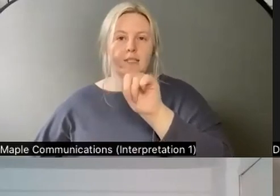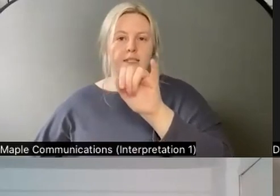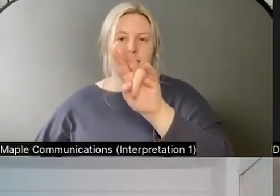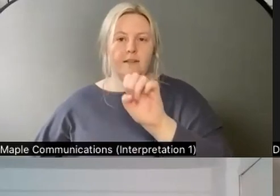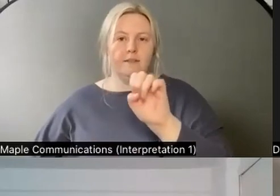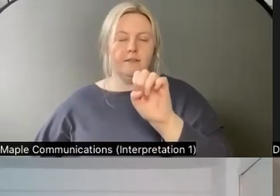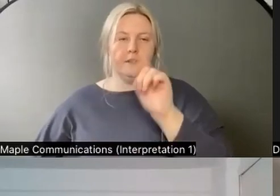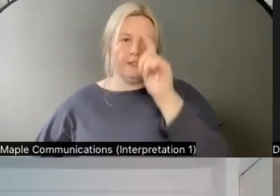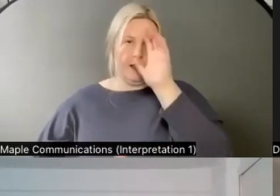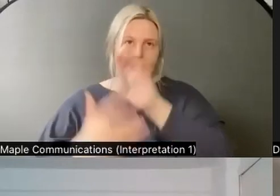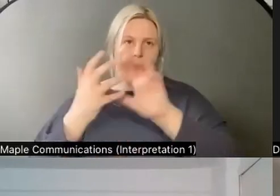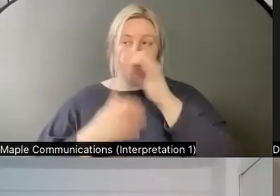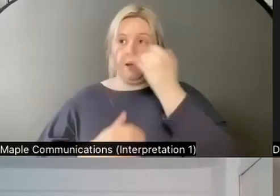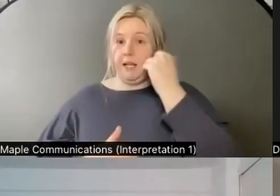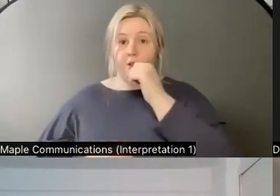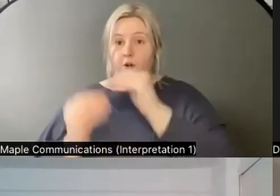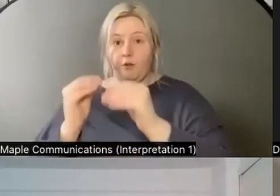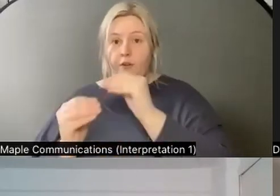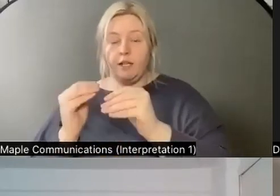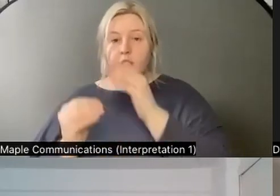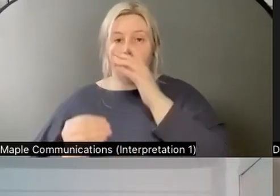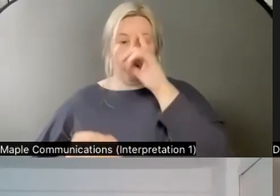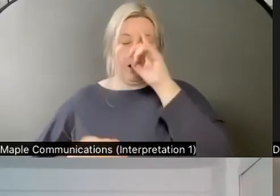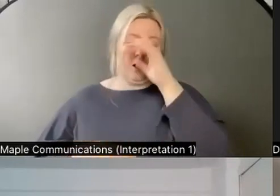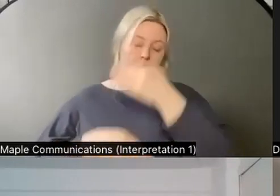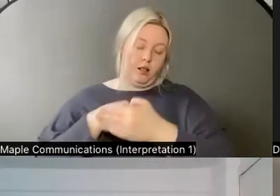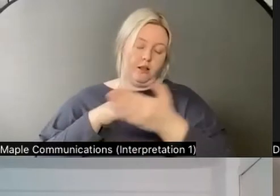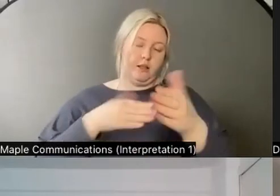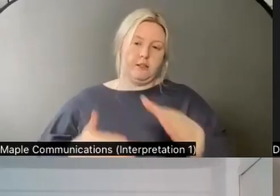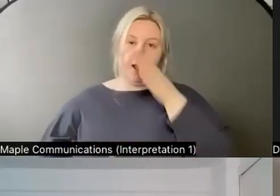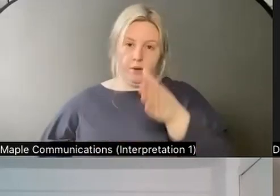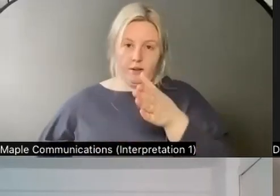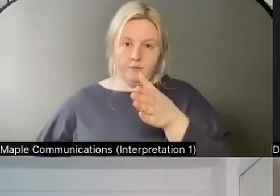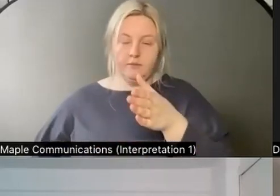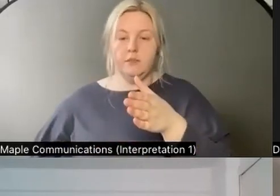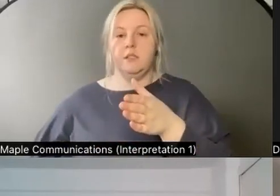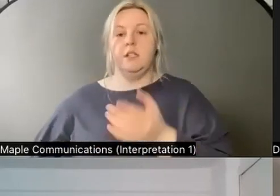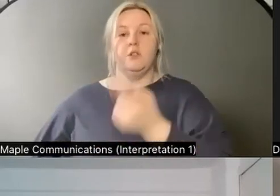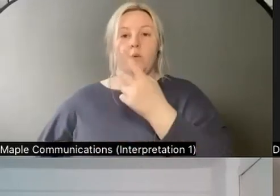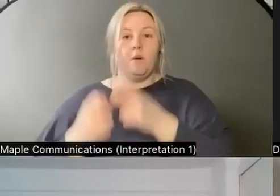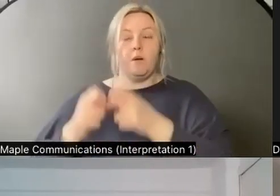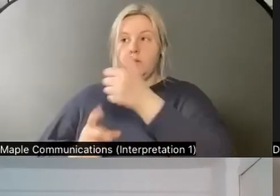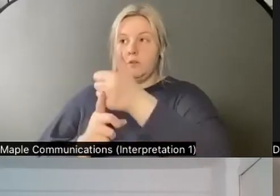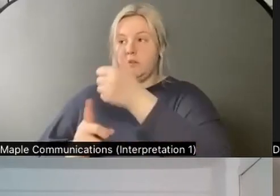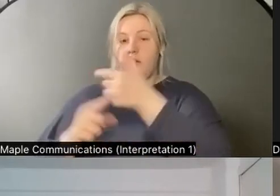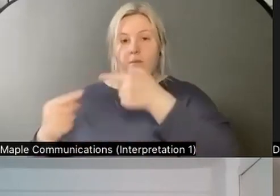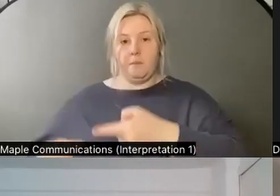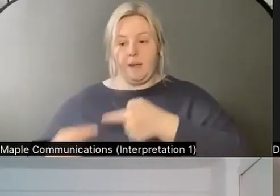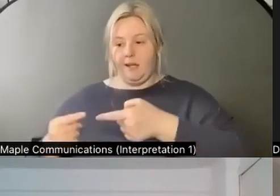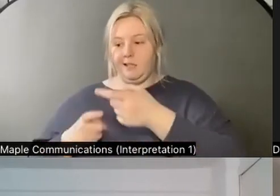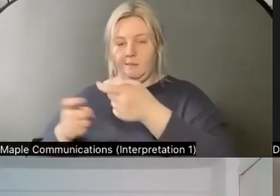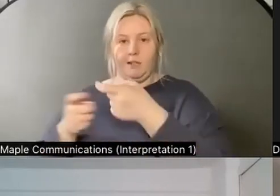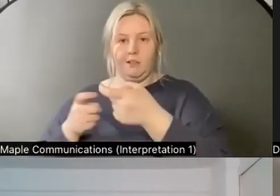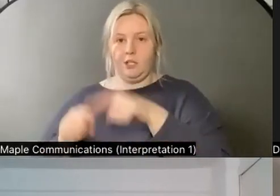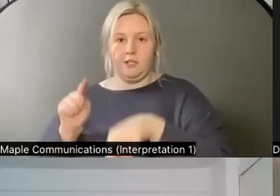die. You'll go into a coma and you won't ever wake up. And one of her issues is poor pain management.